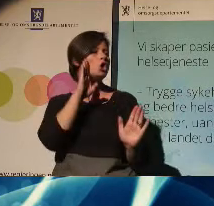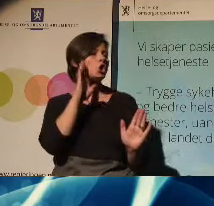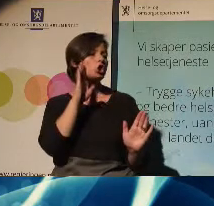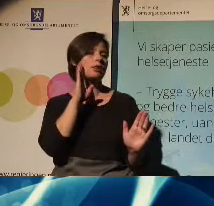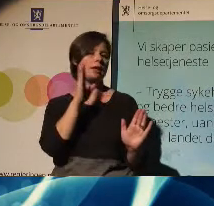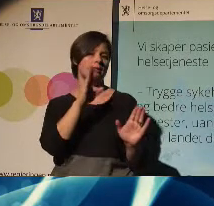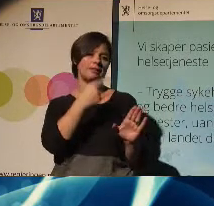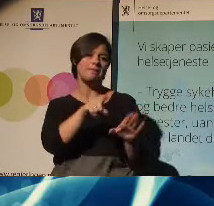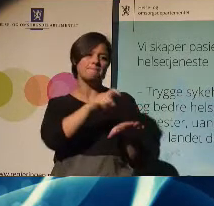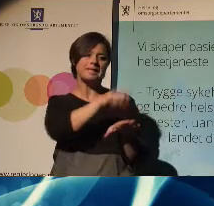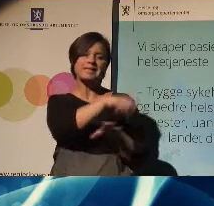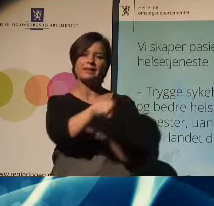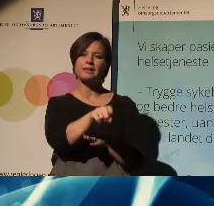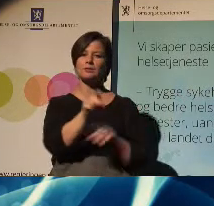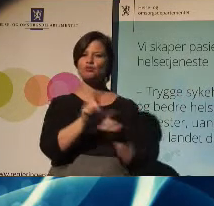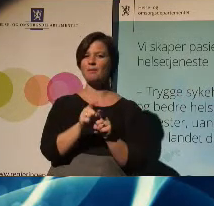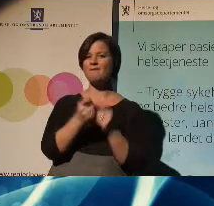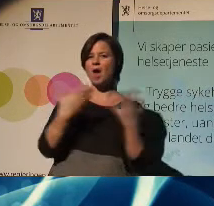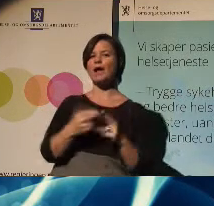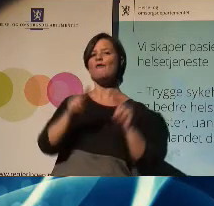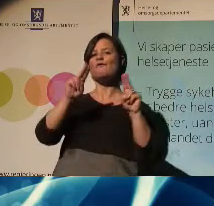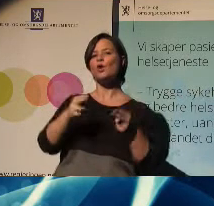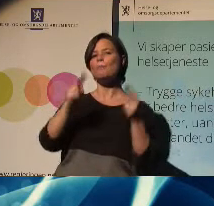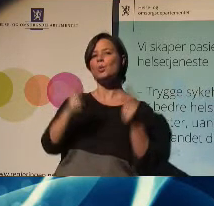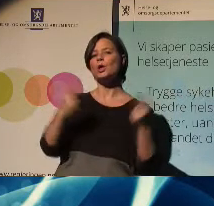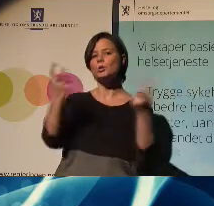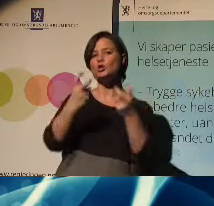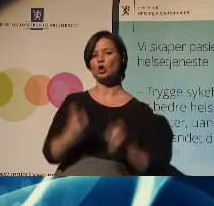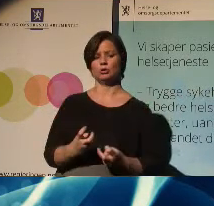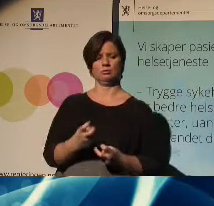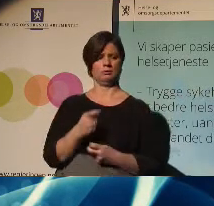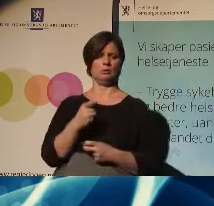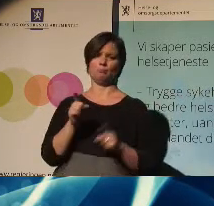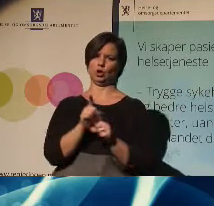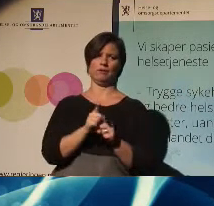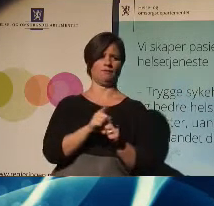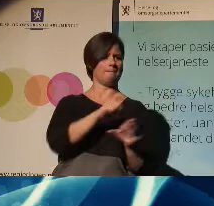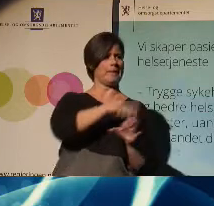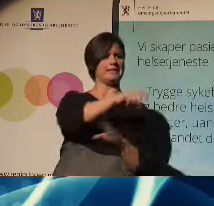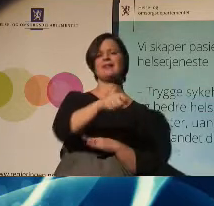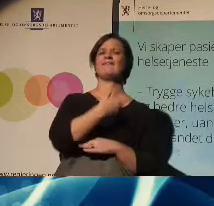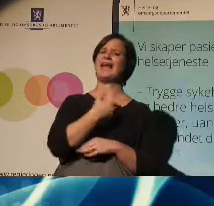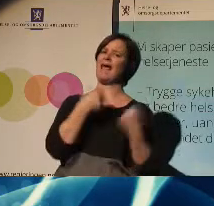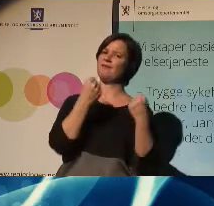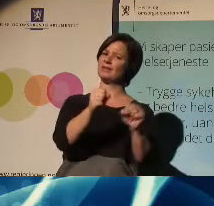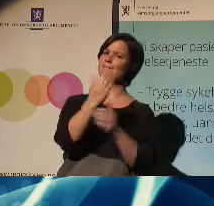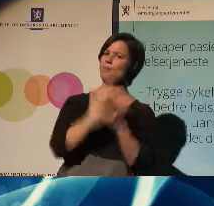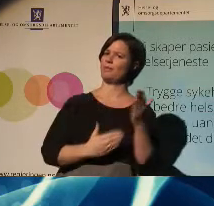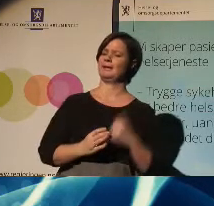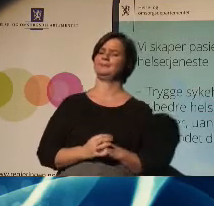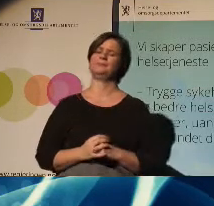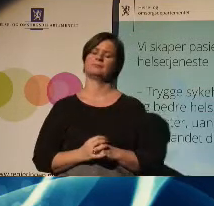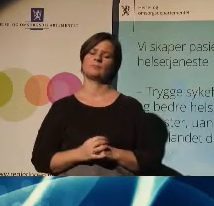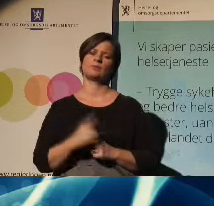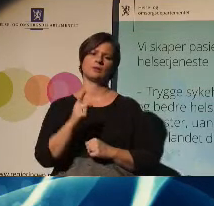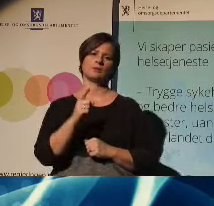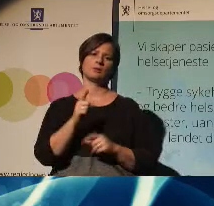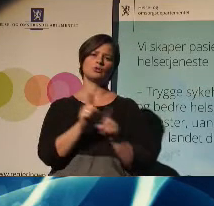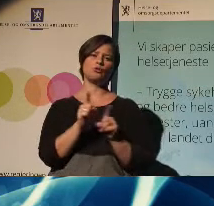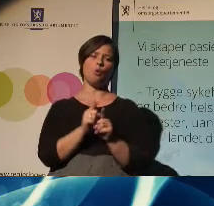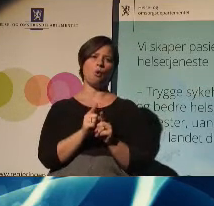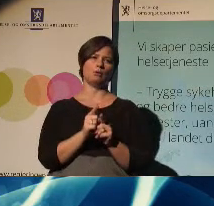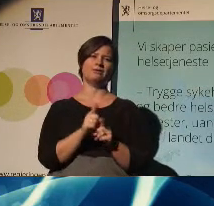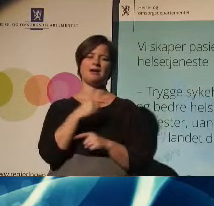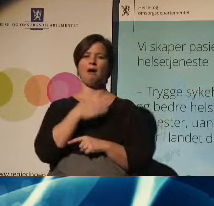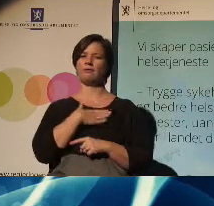industry, and it's a deep interviewing method for patients. And when we did this with about 100 patients in the